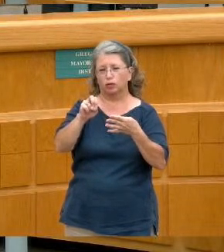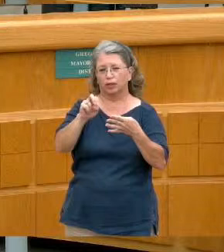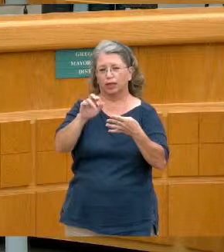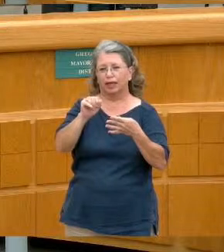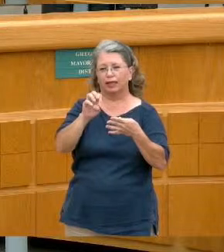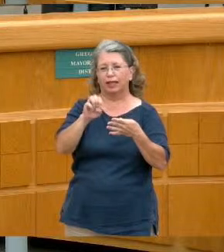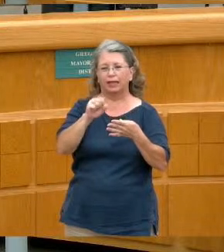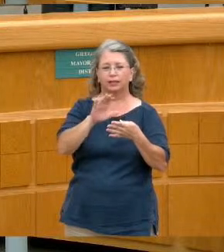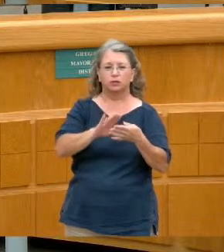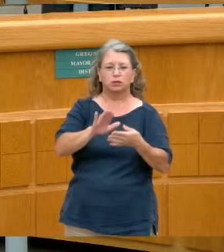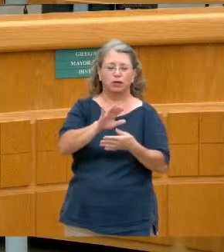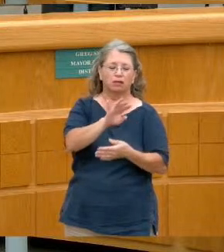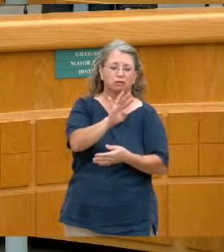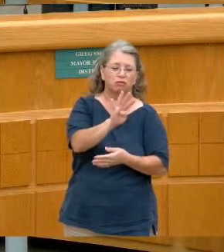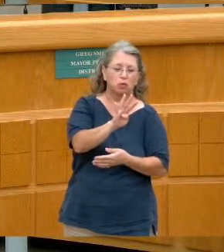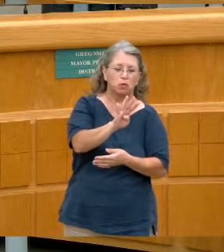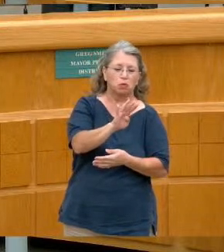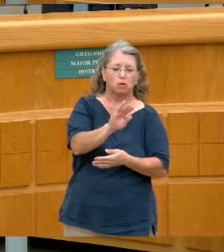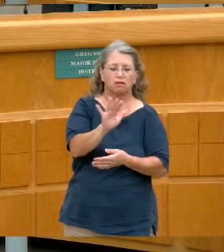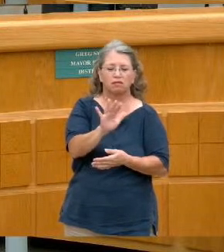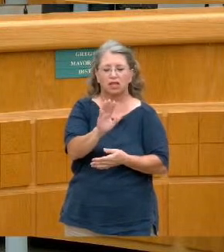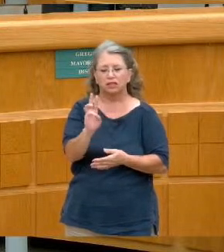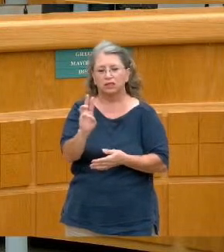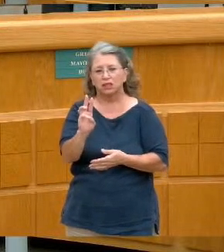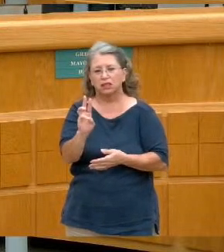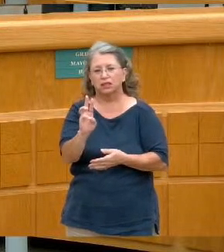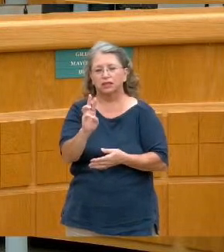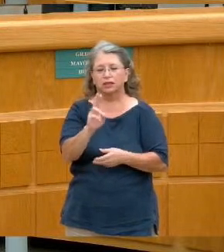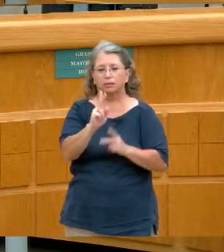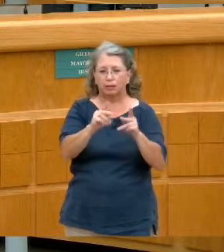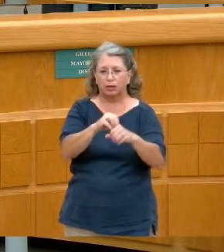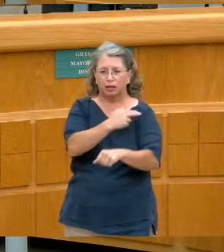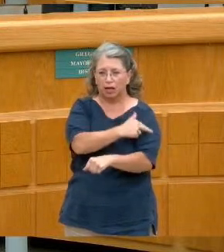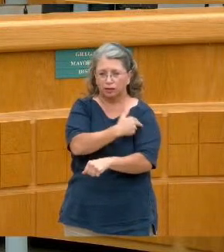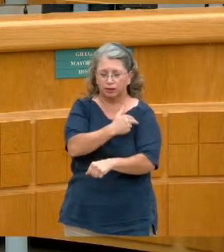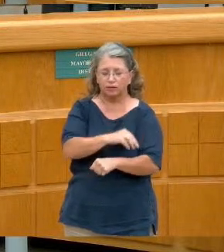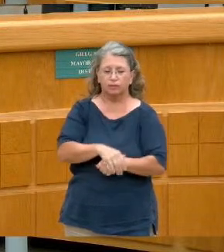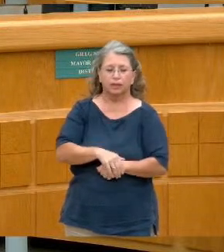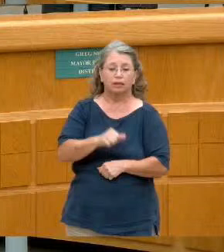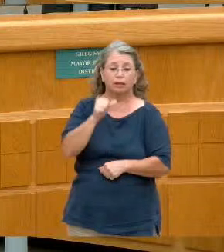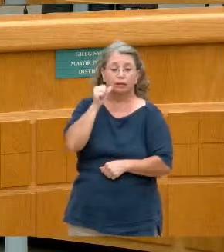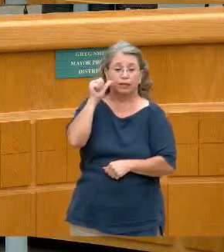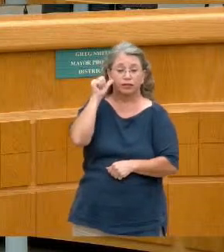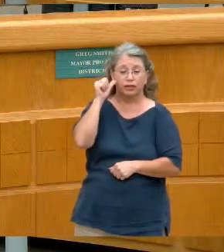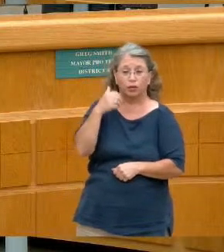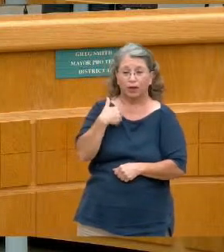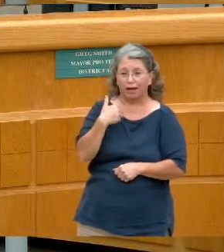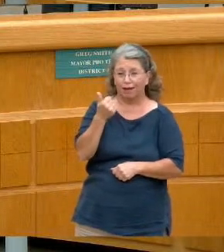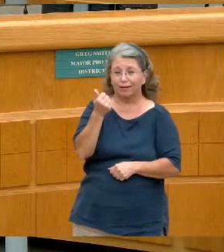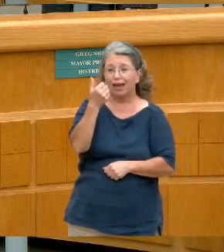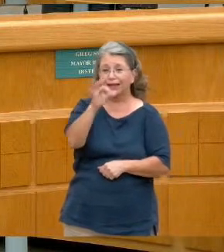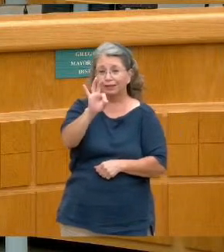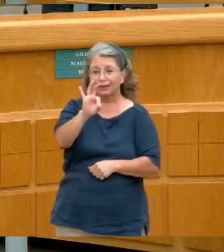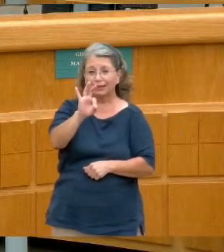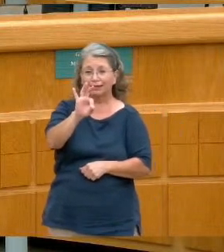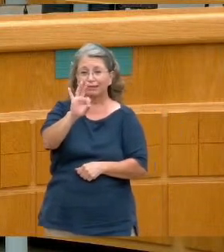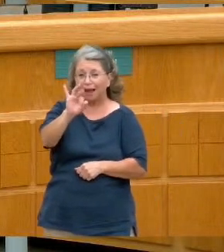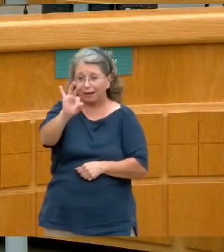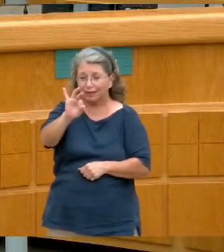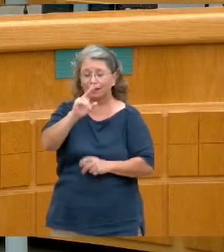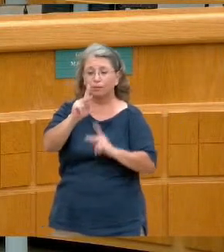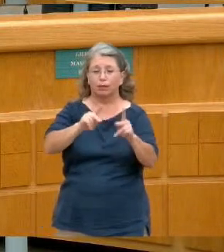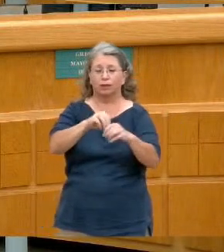the 6 number of persons in the hospital. Today or yesterday, we were up to 19 persons hospitalized